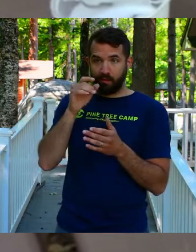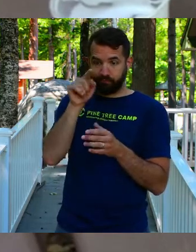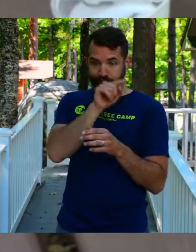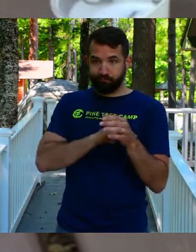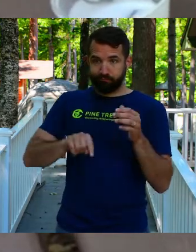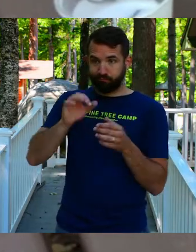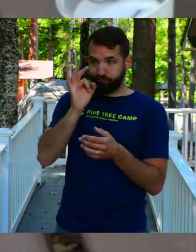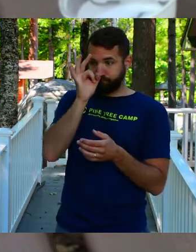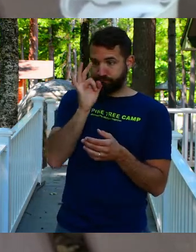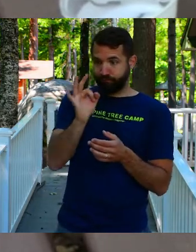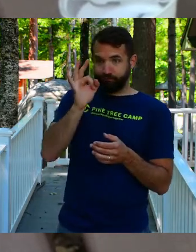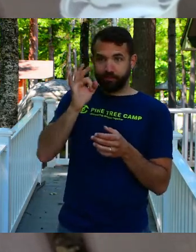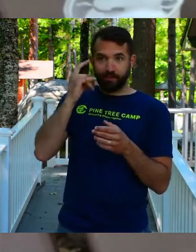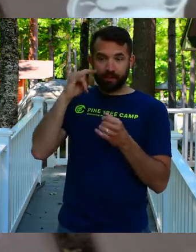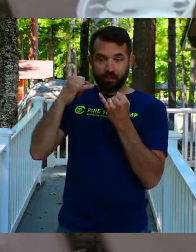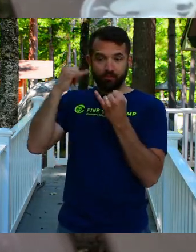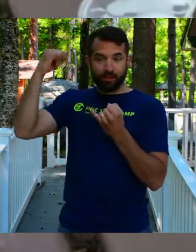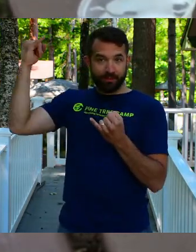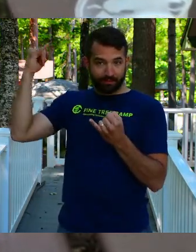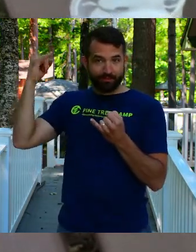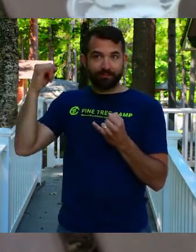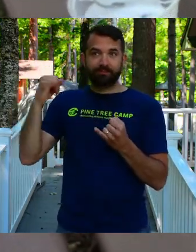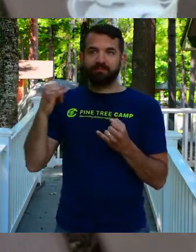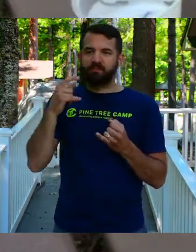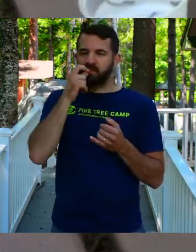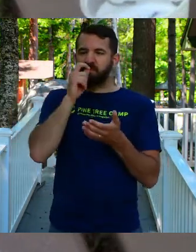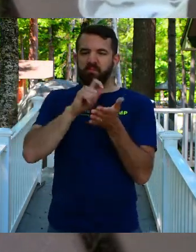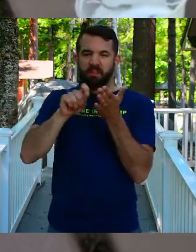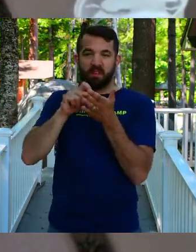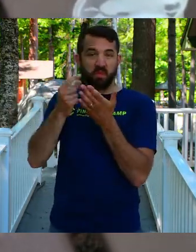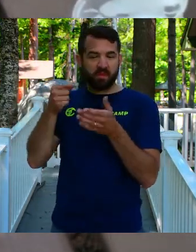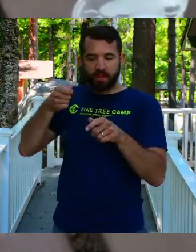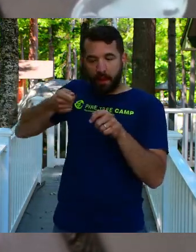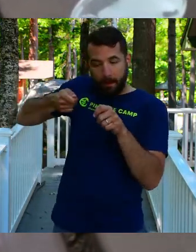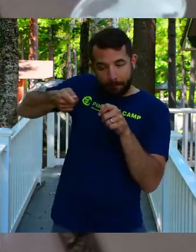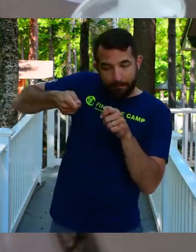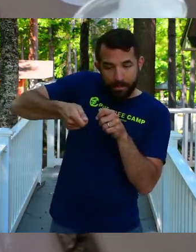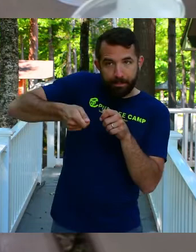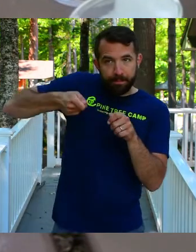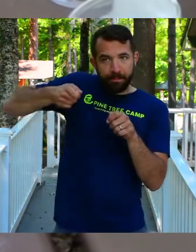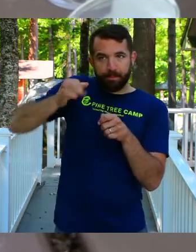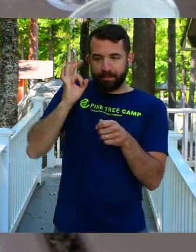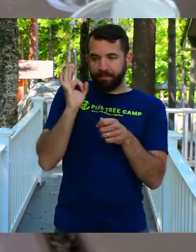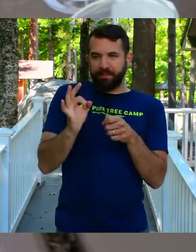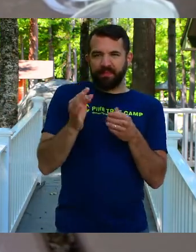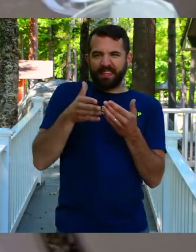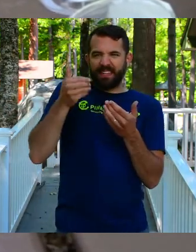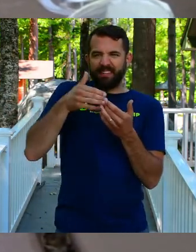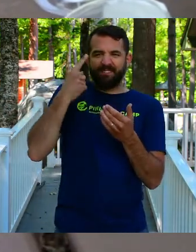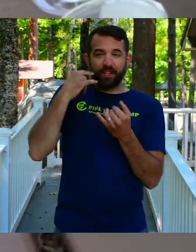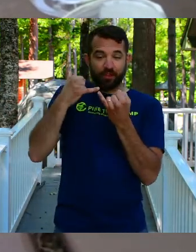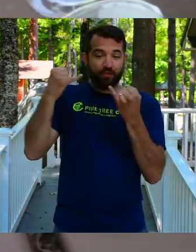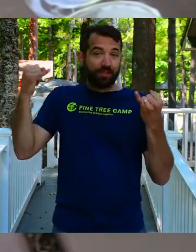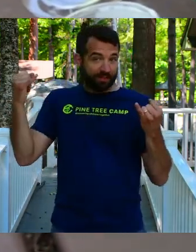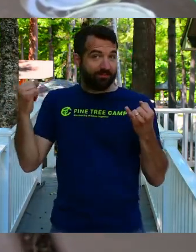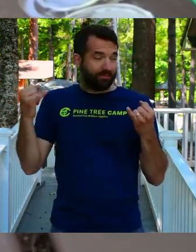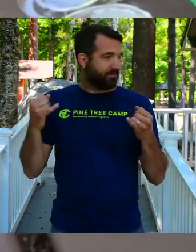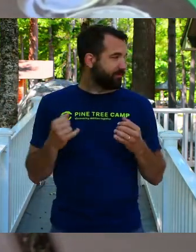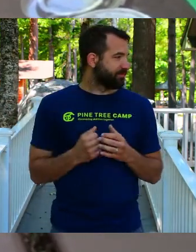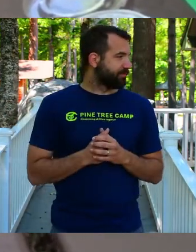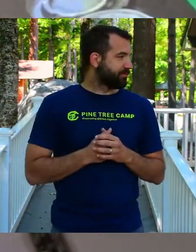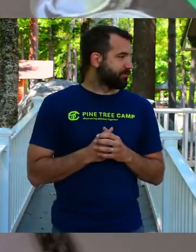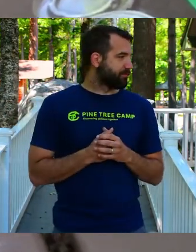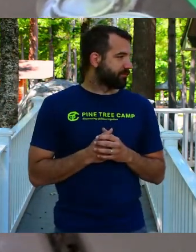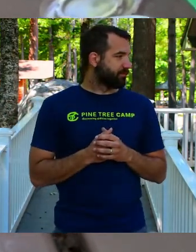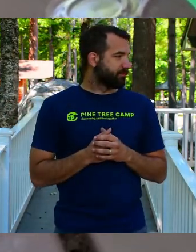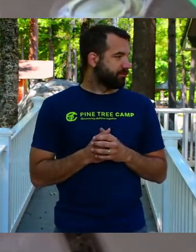easily, but you can also carefully punch through it by just pressing the pencil through like